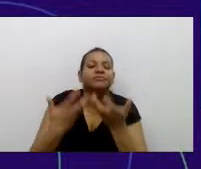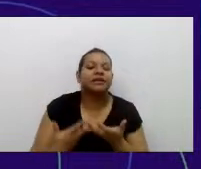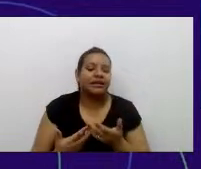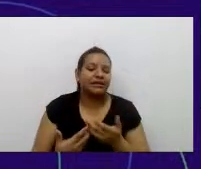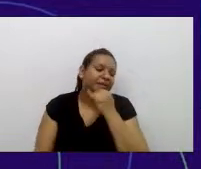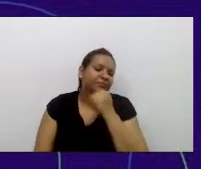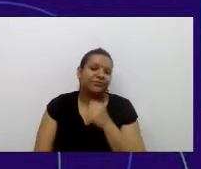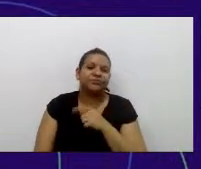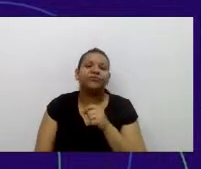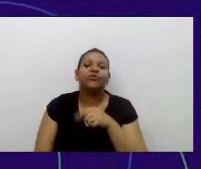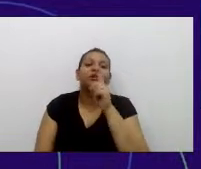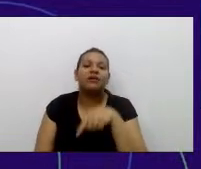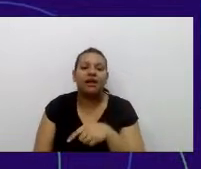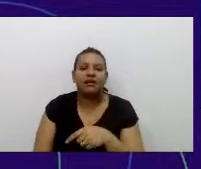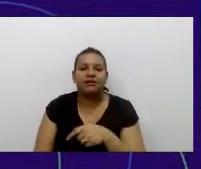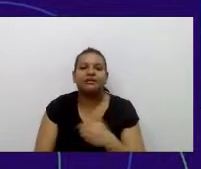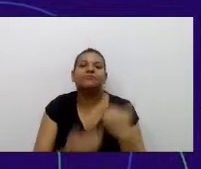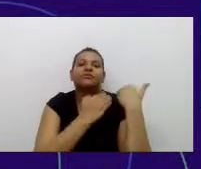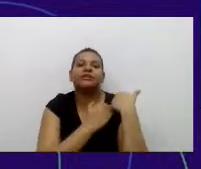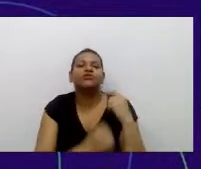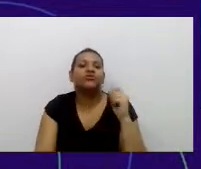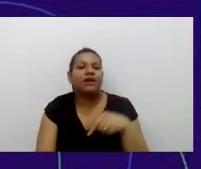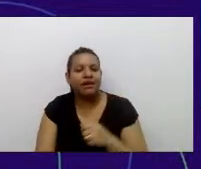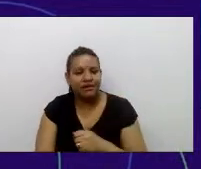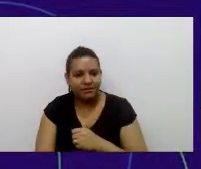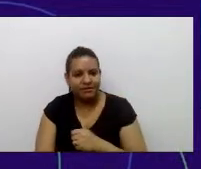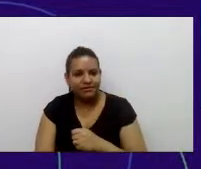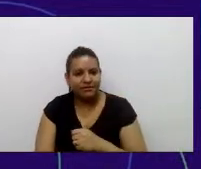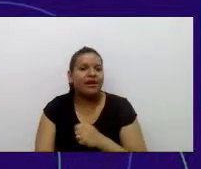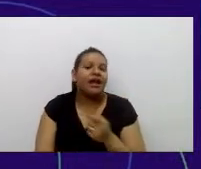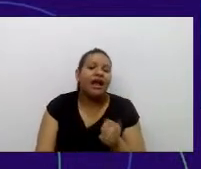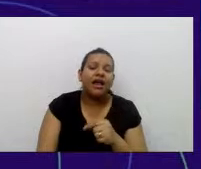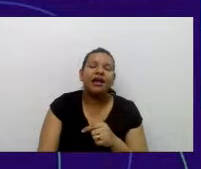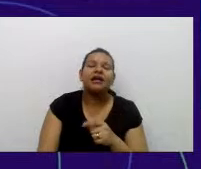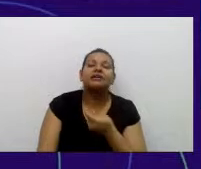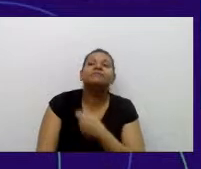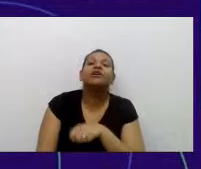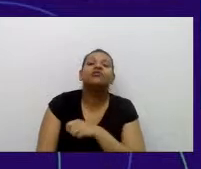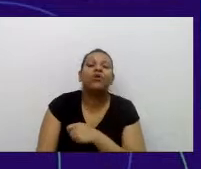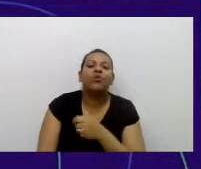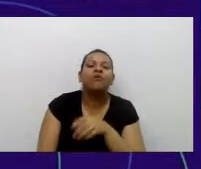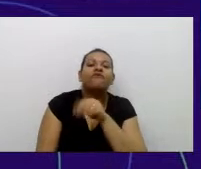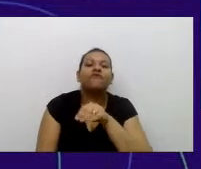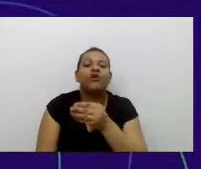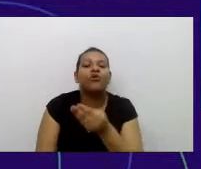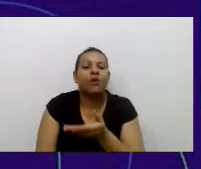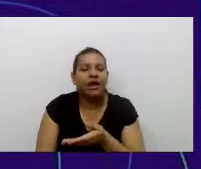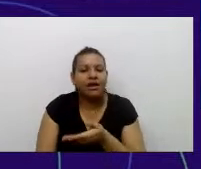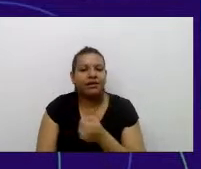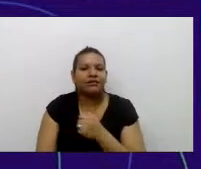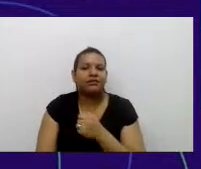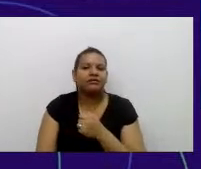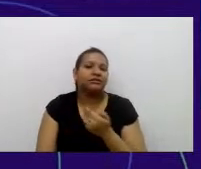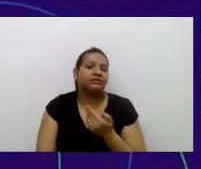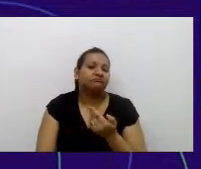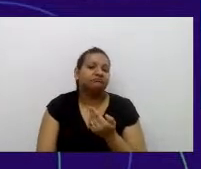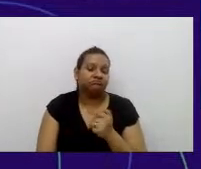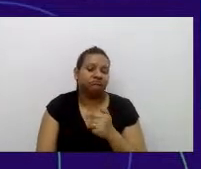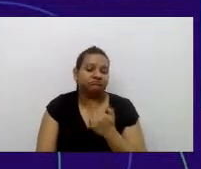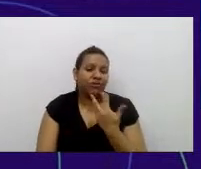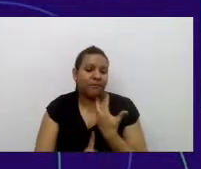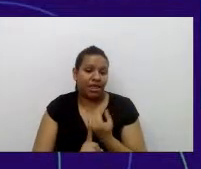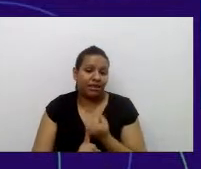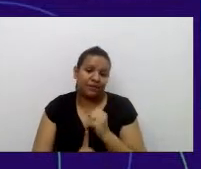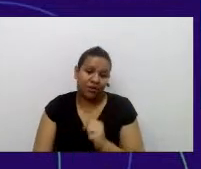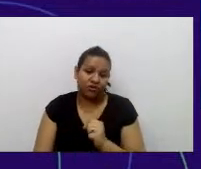in Spanish? But what? Because why not use the L1, right? This is something that students can do at